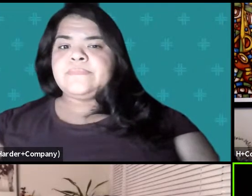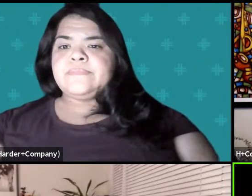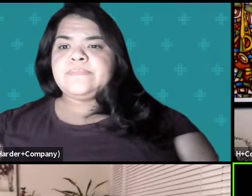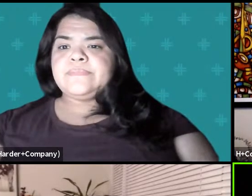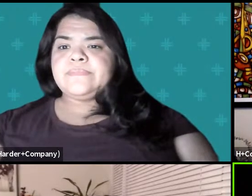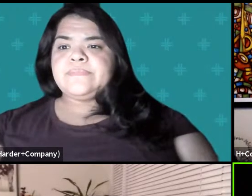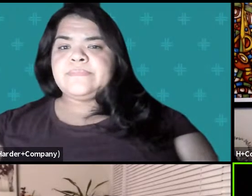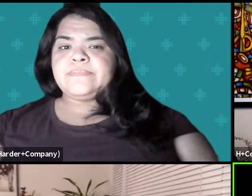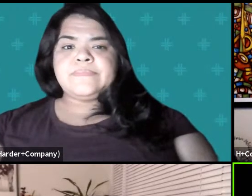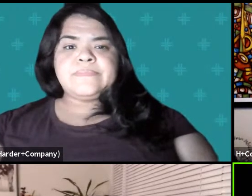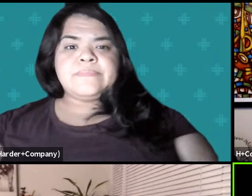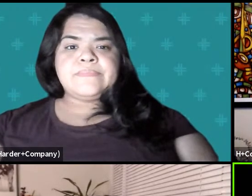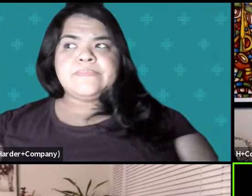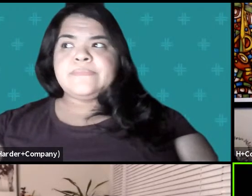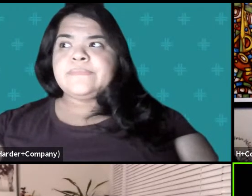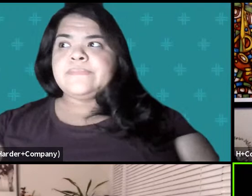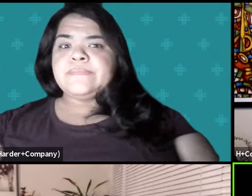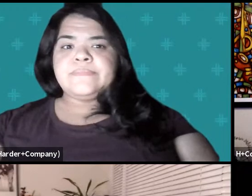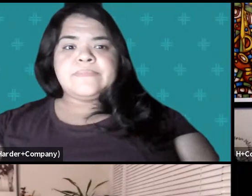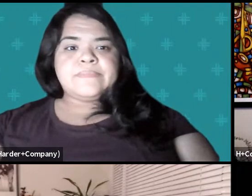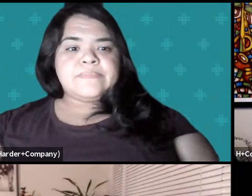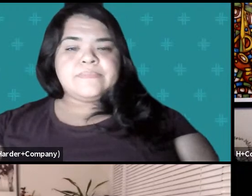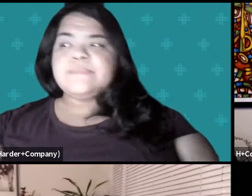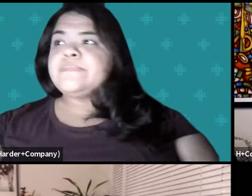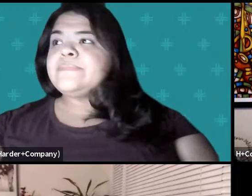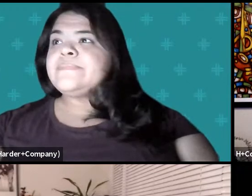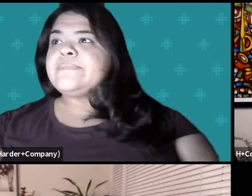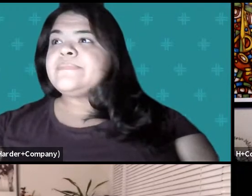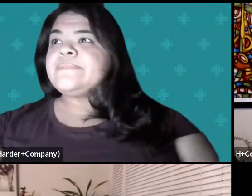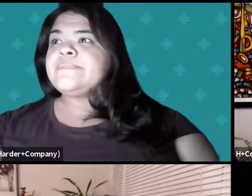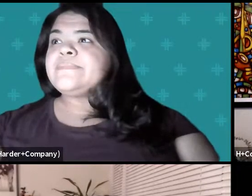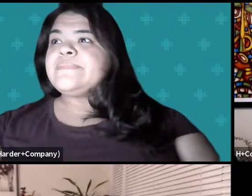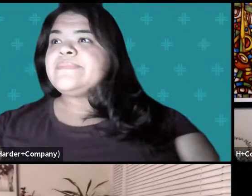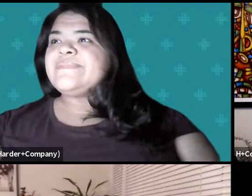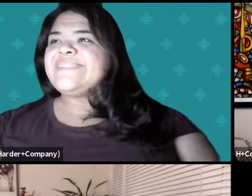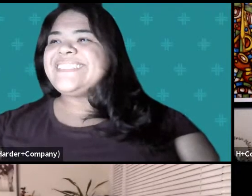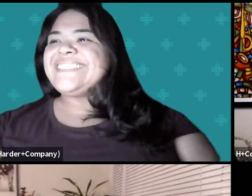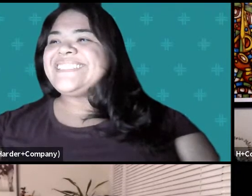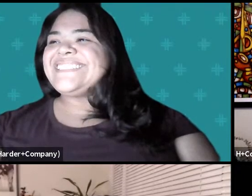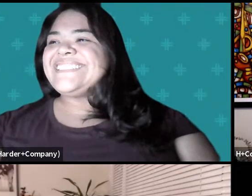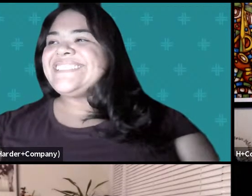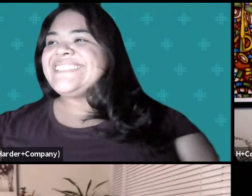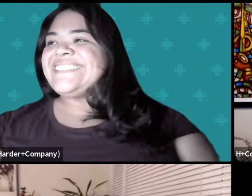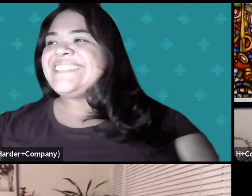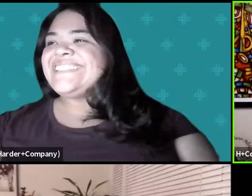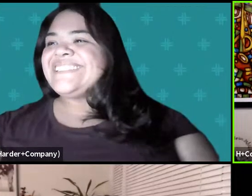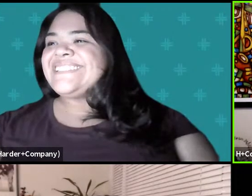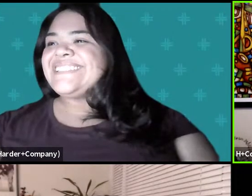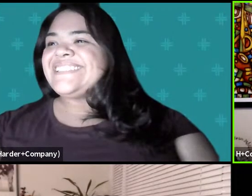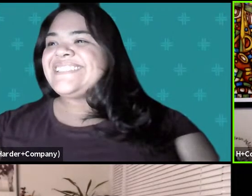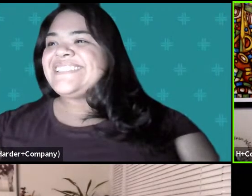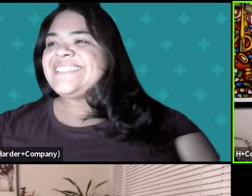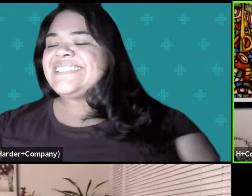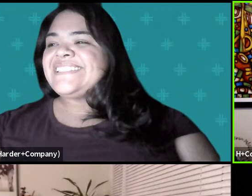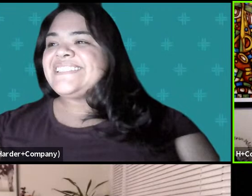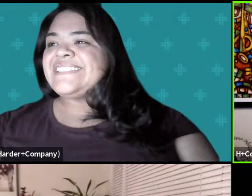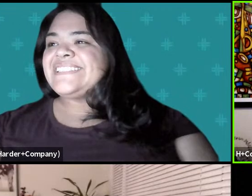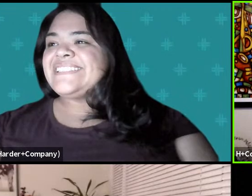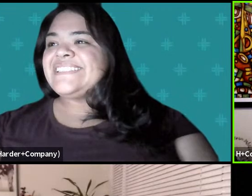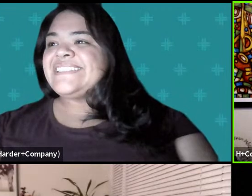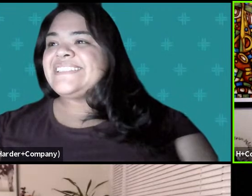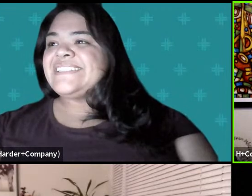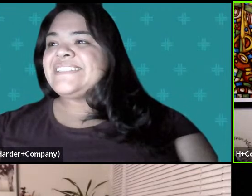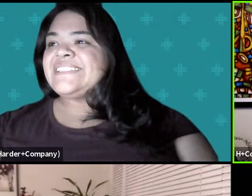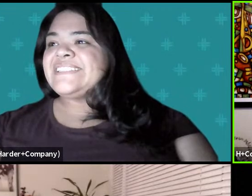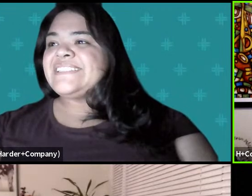Okay. Sorry, I think you just sent that to me, Brad. Oh, oops. Hold on. I think I sent it to